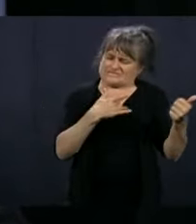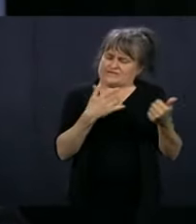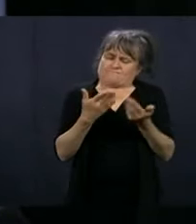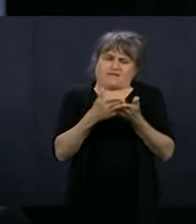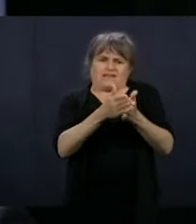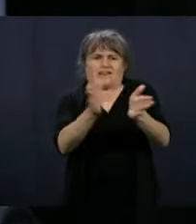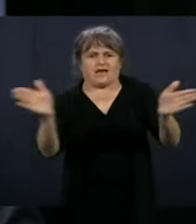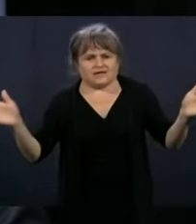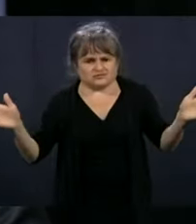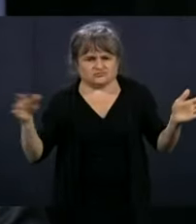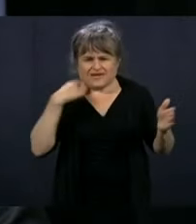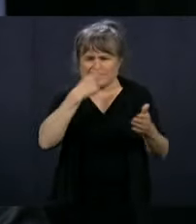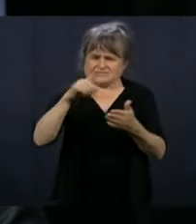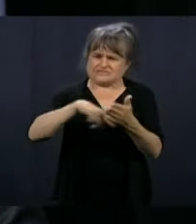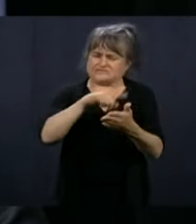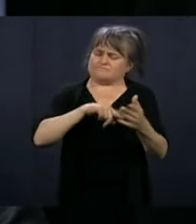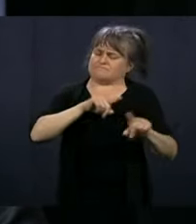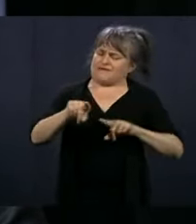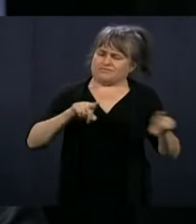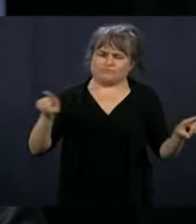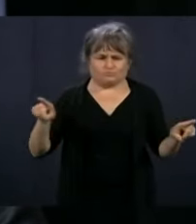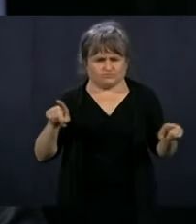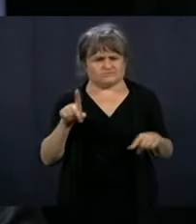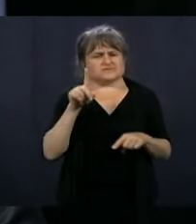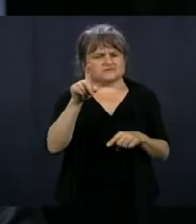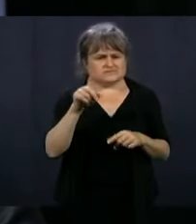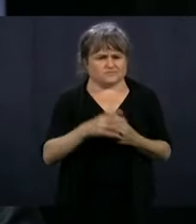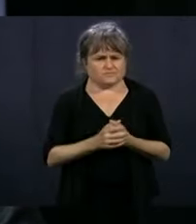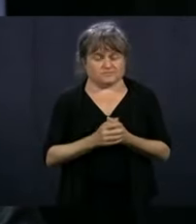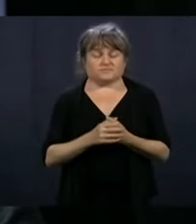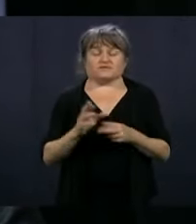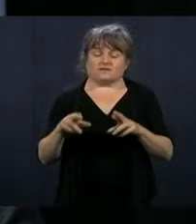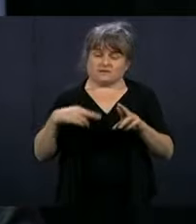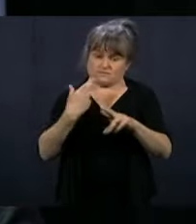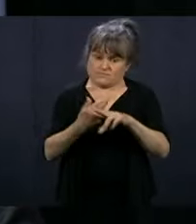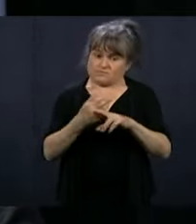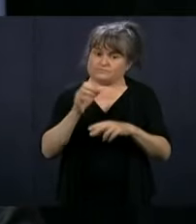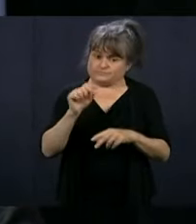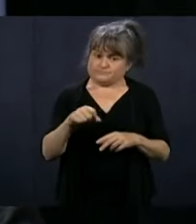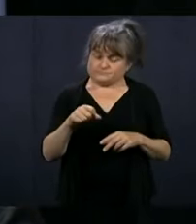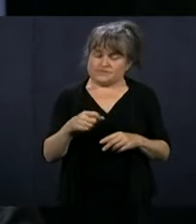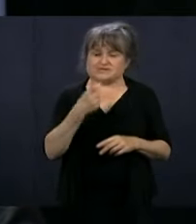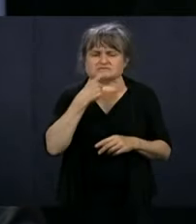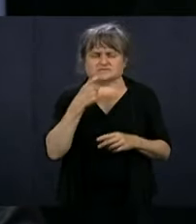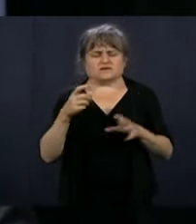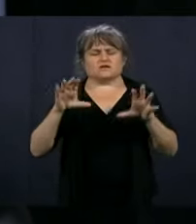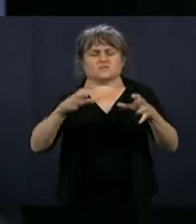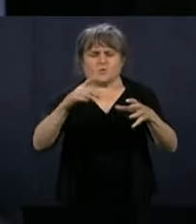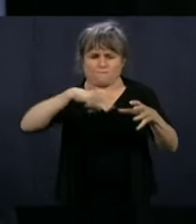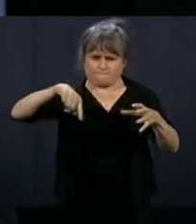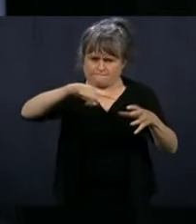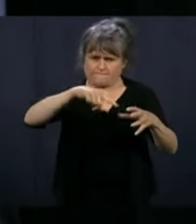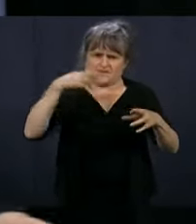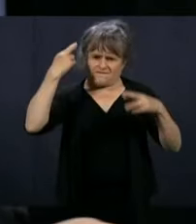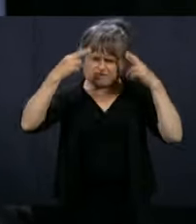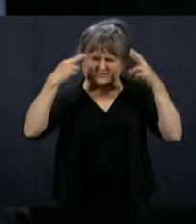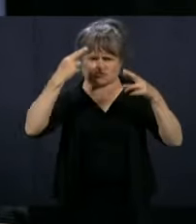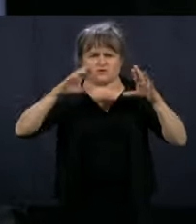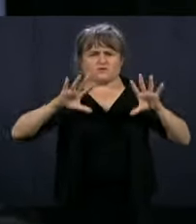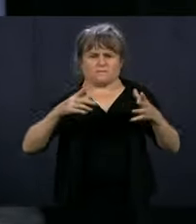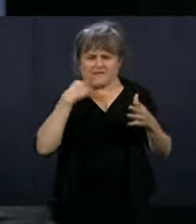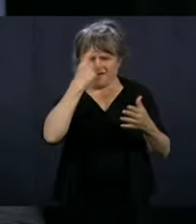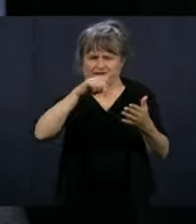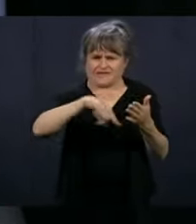problem? Well, yes, in fact, the group that will be responsible will have to